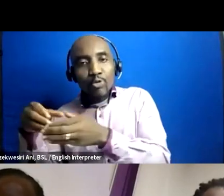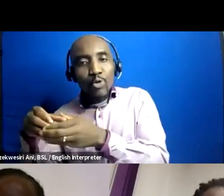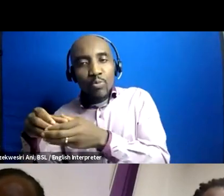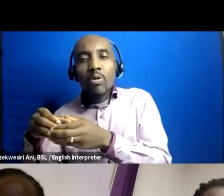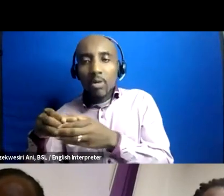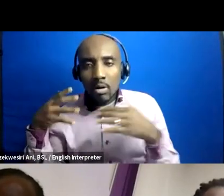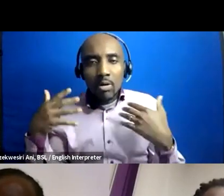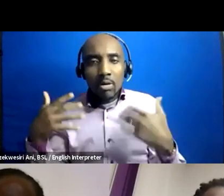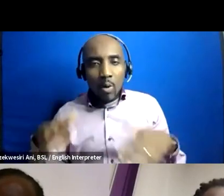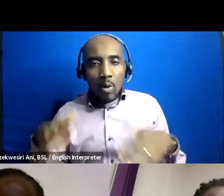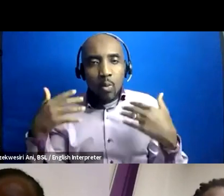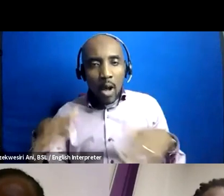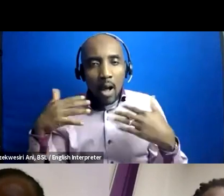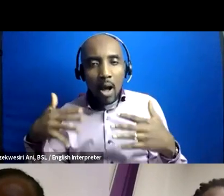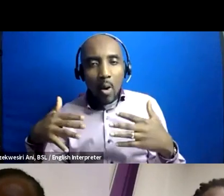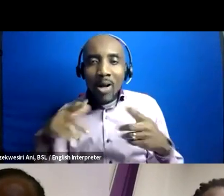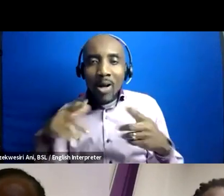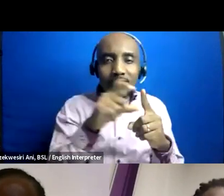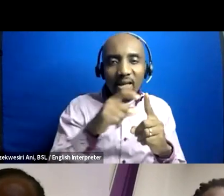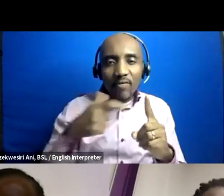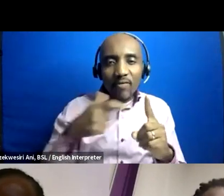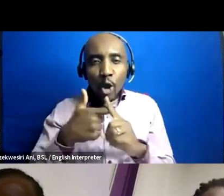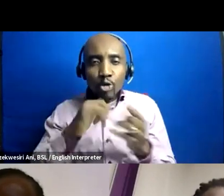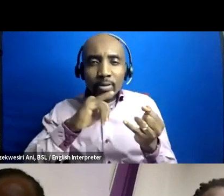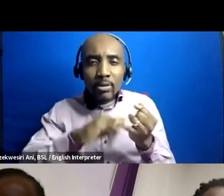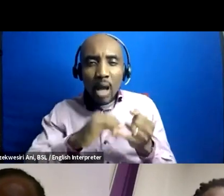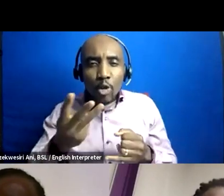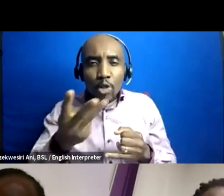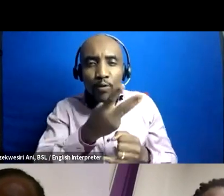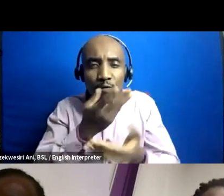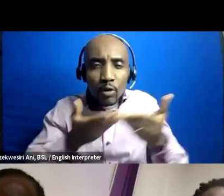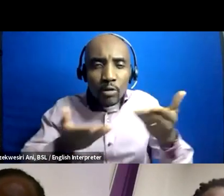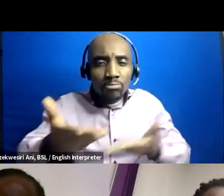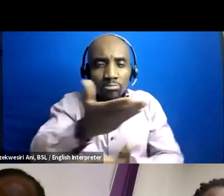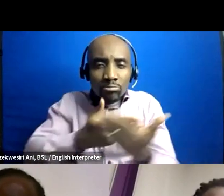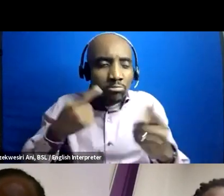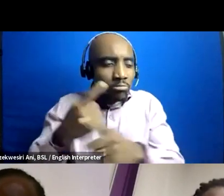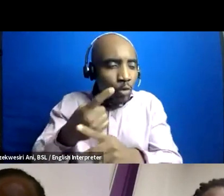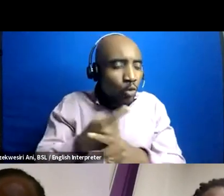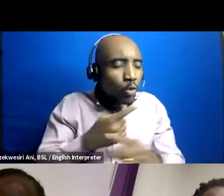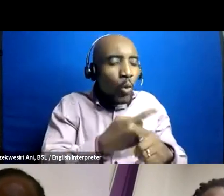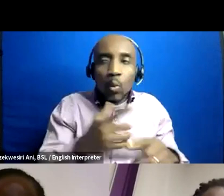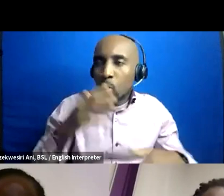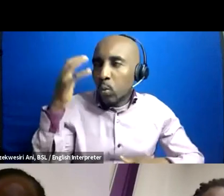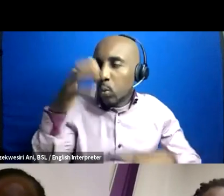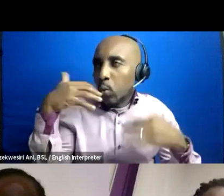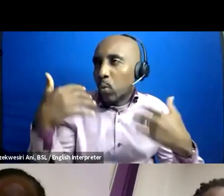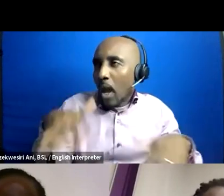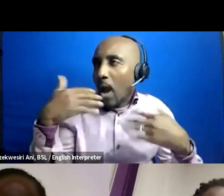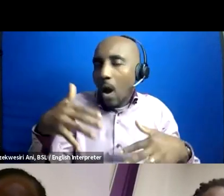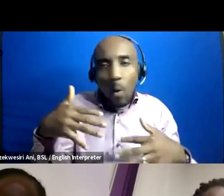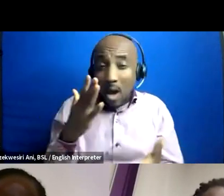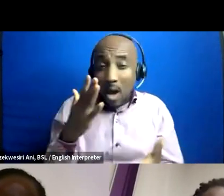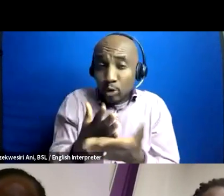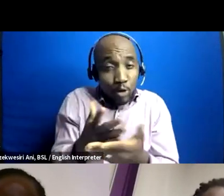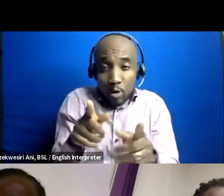much, David, Kojo, and Simon, for this powerful discussion. I think I speak for everybody on this call, that